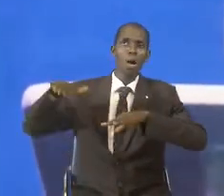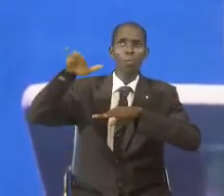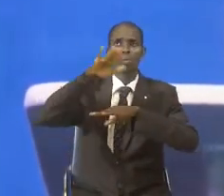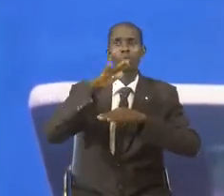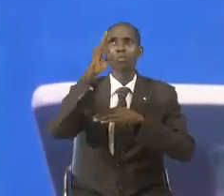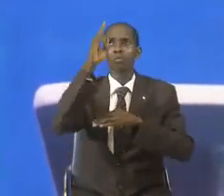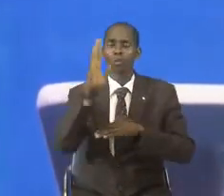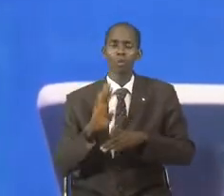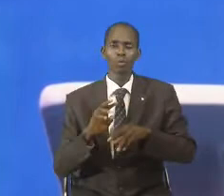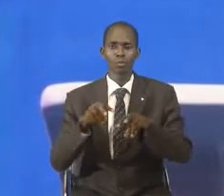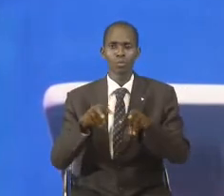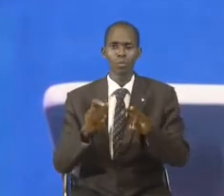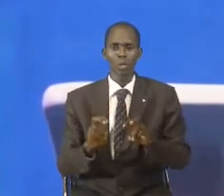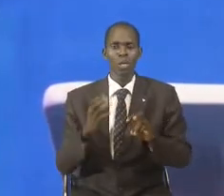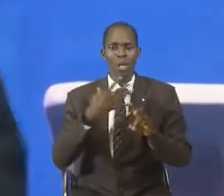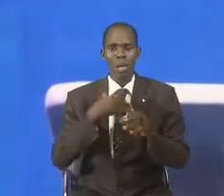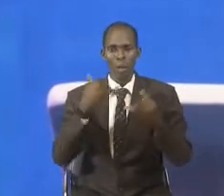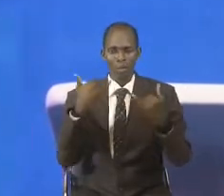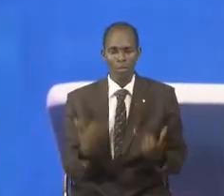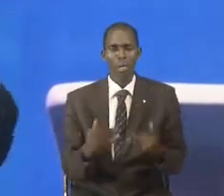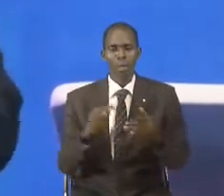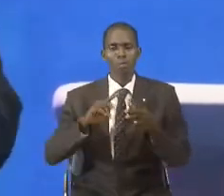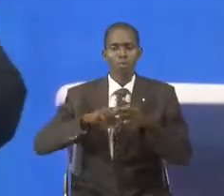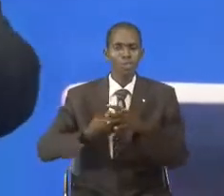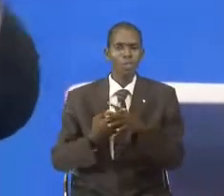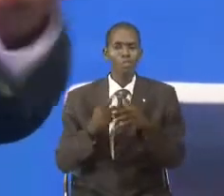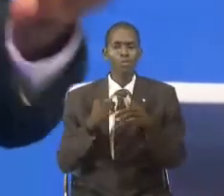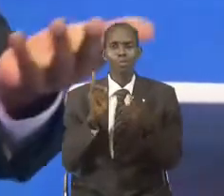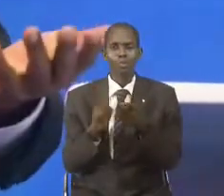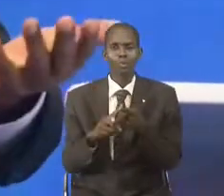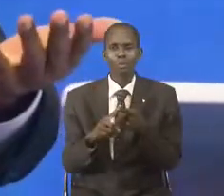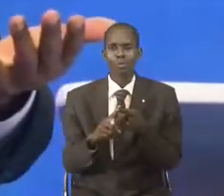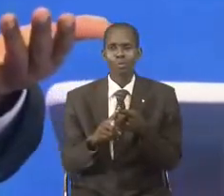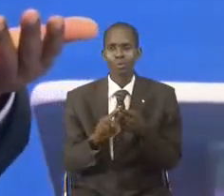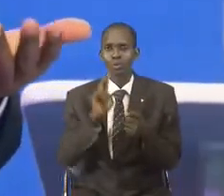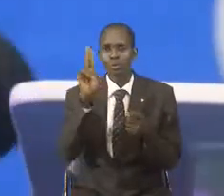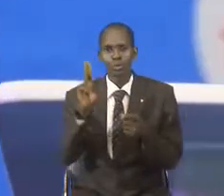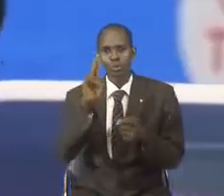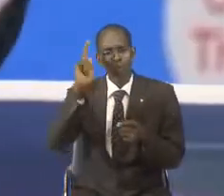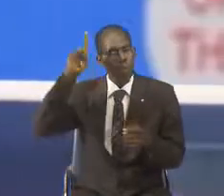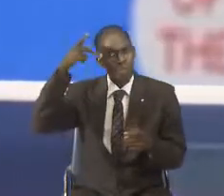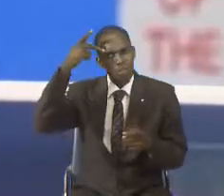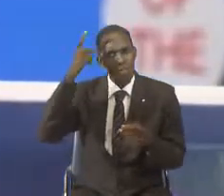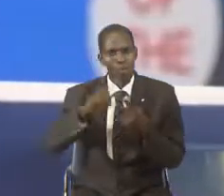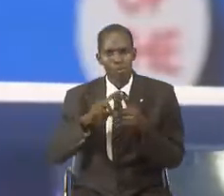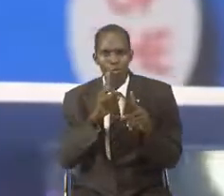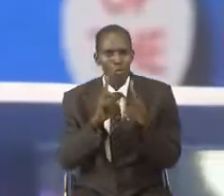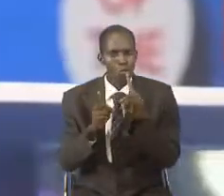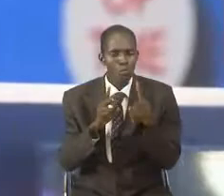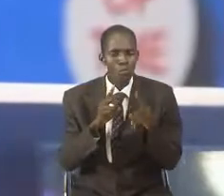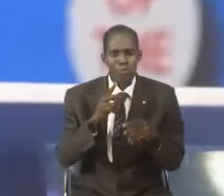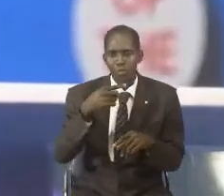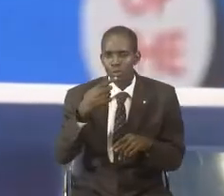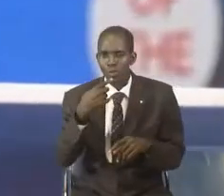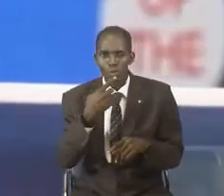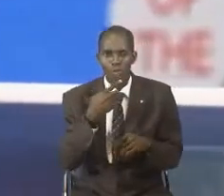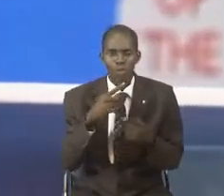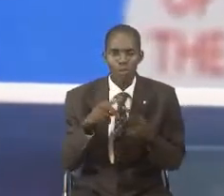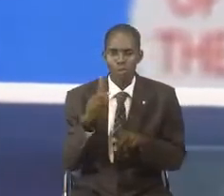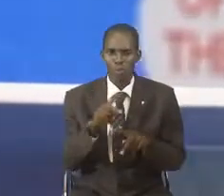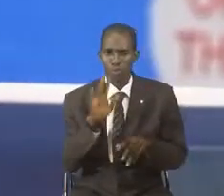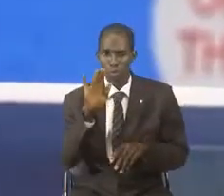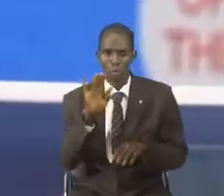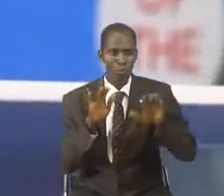the throne of God. And then he began to converse. He brought politics to heaven.